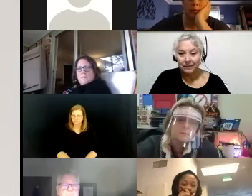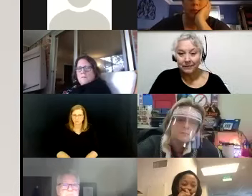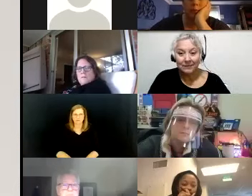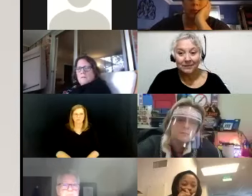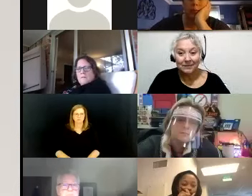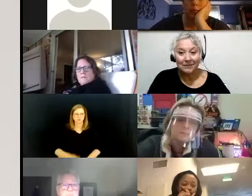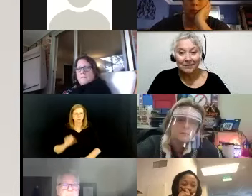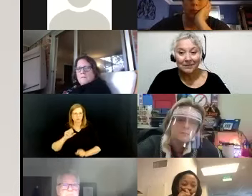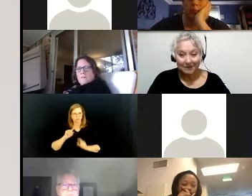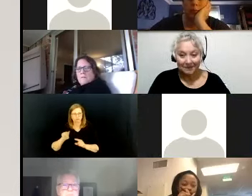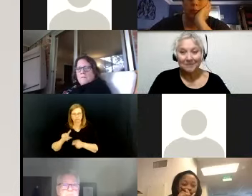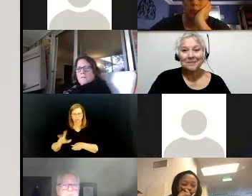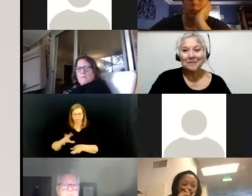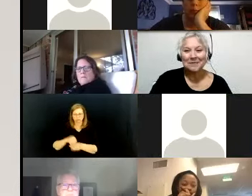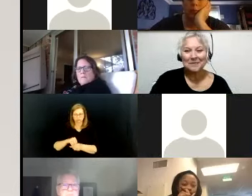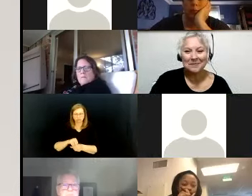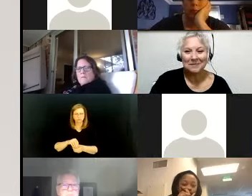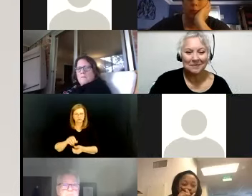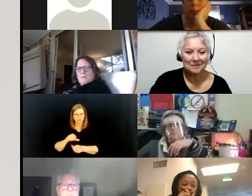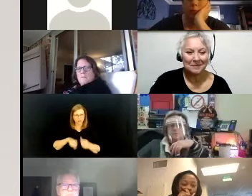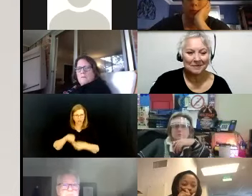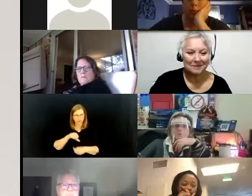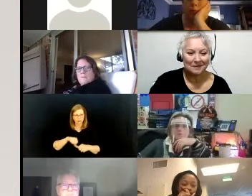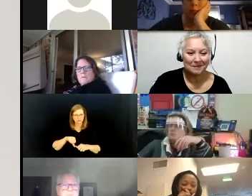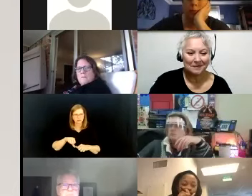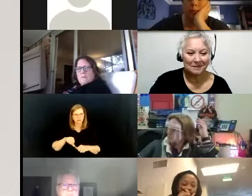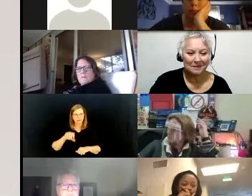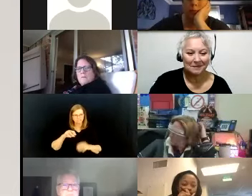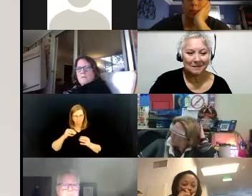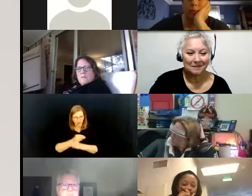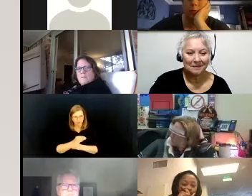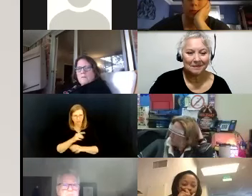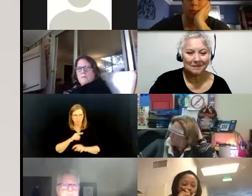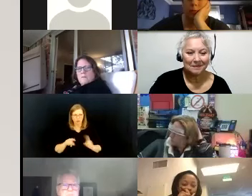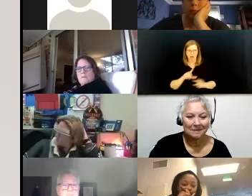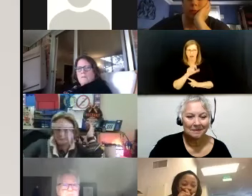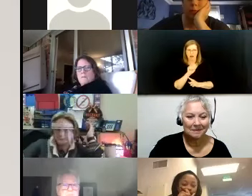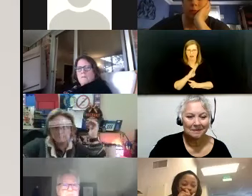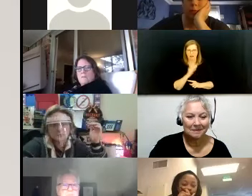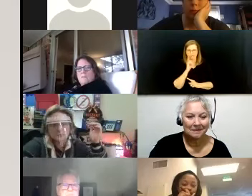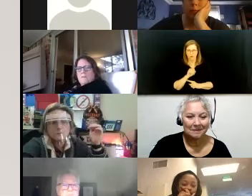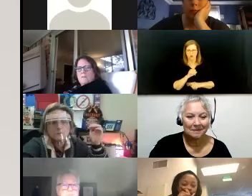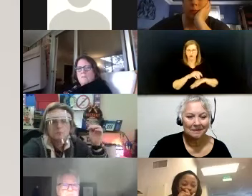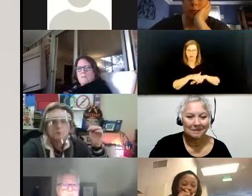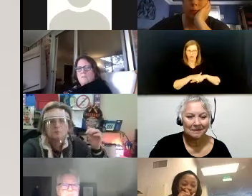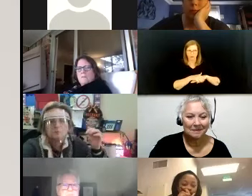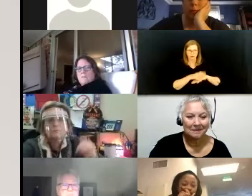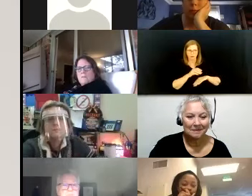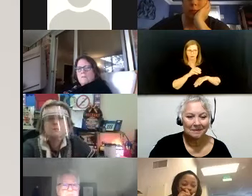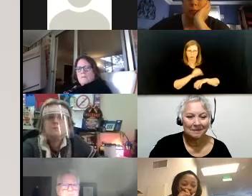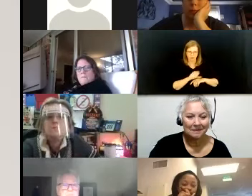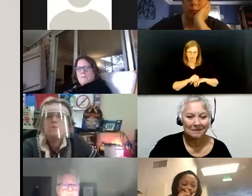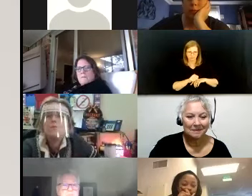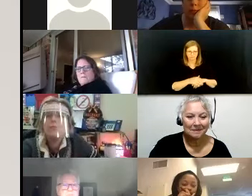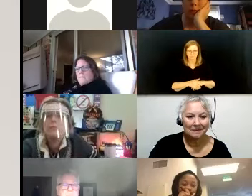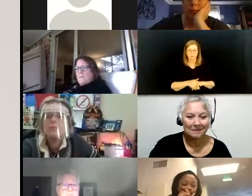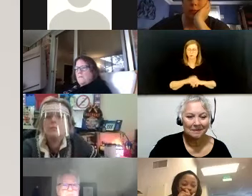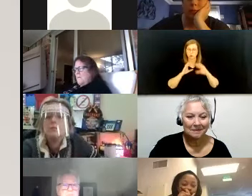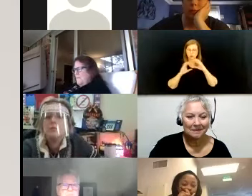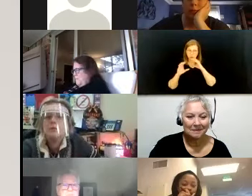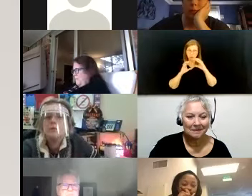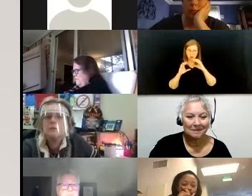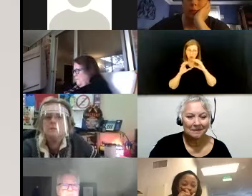math, but she attends lab classes for her English language arts and her social studies. She communicates verbally, but her speech is slow